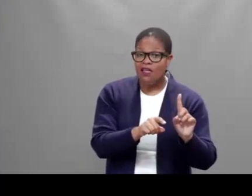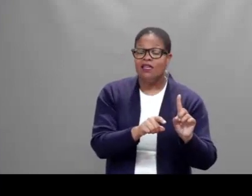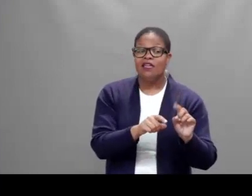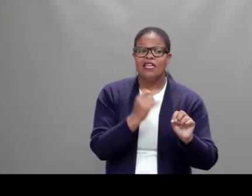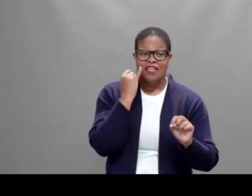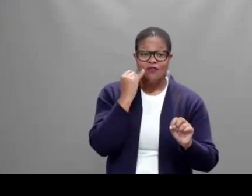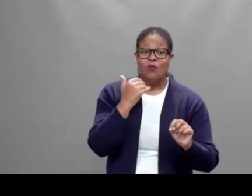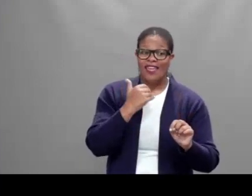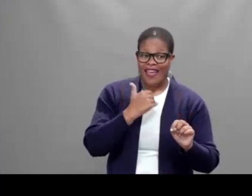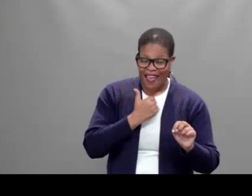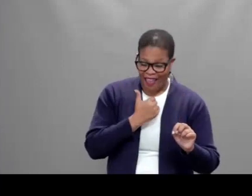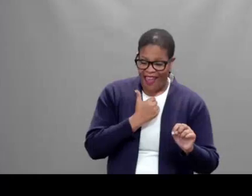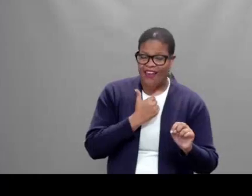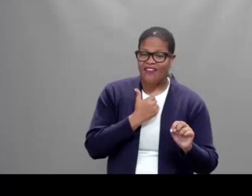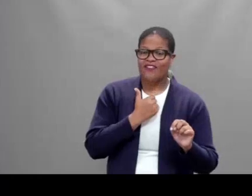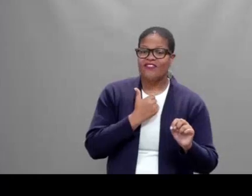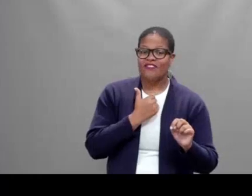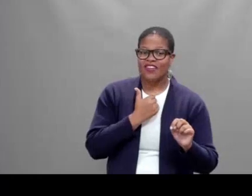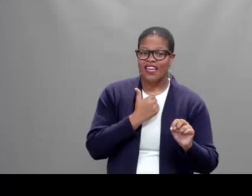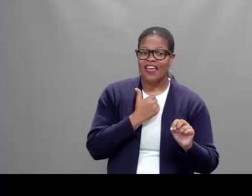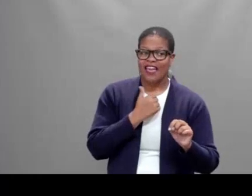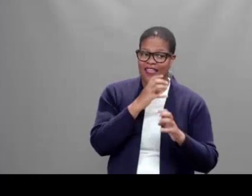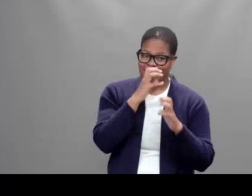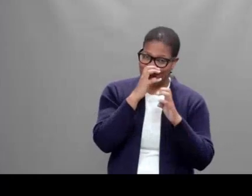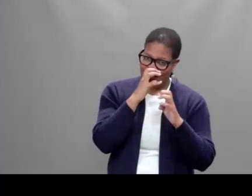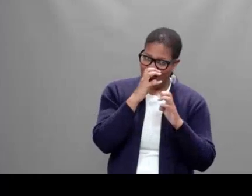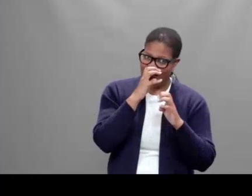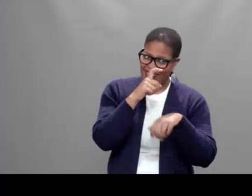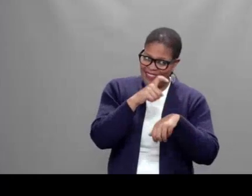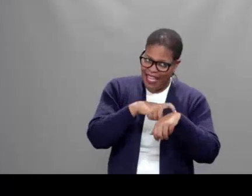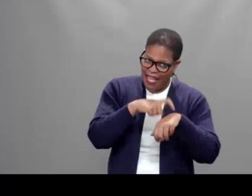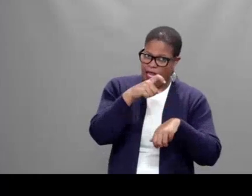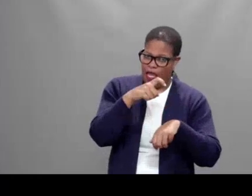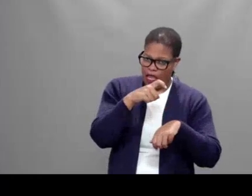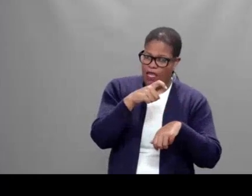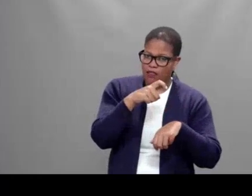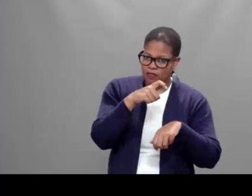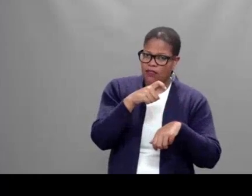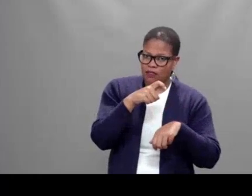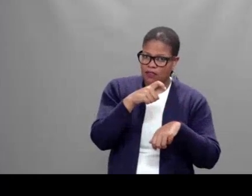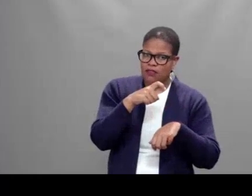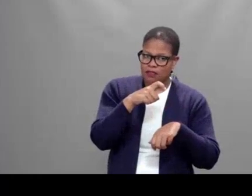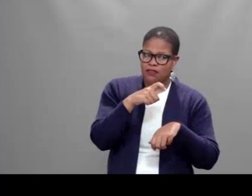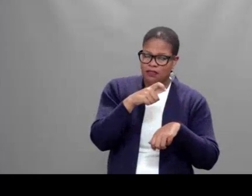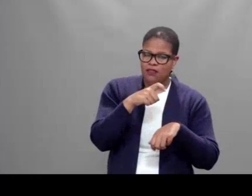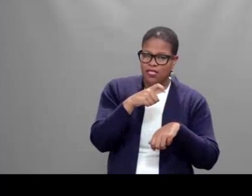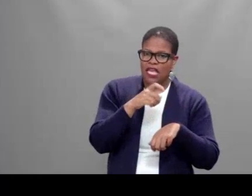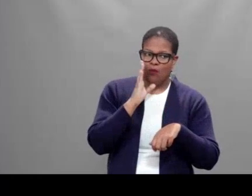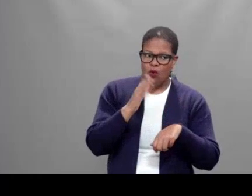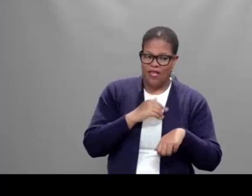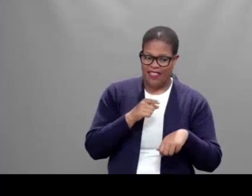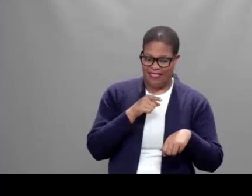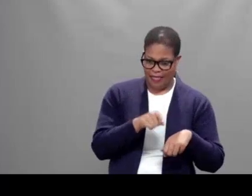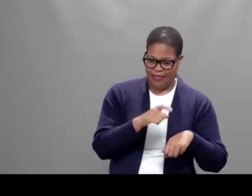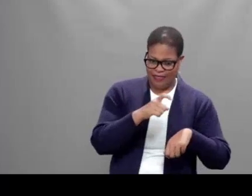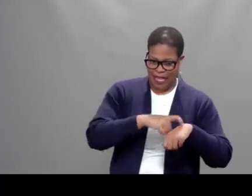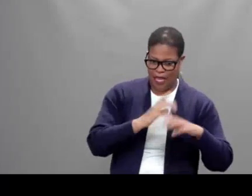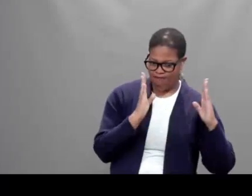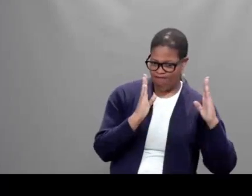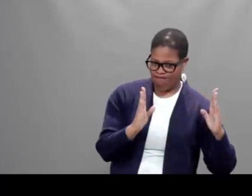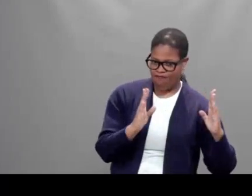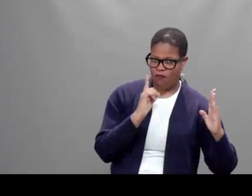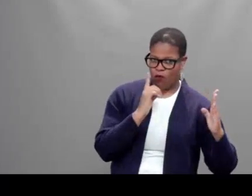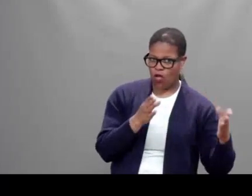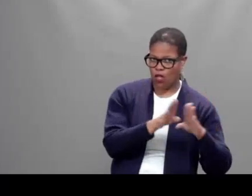of a tight deadline. Right. It's going to be this amount of time set aside for